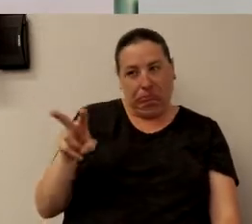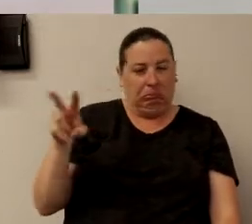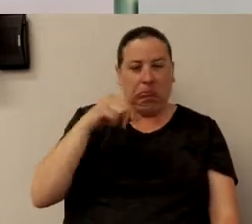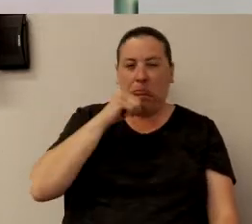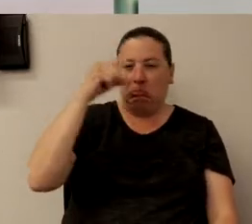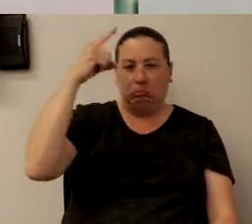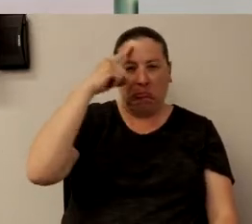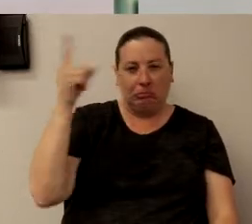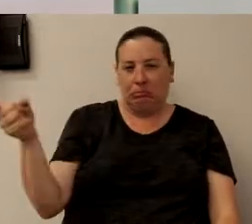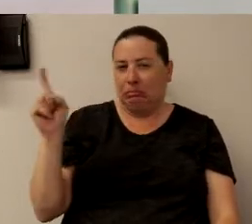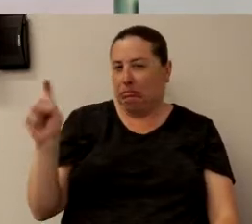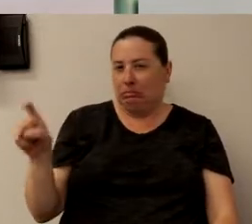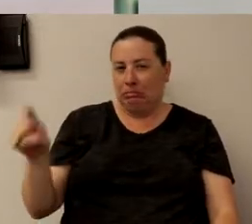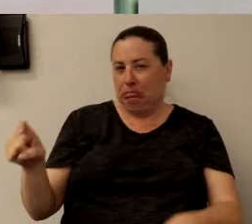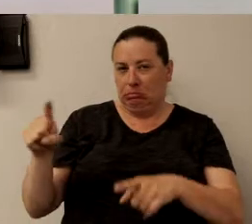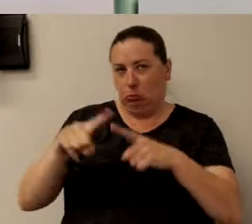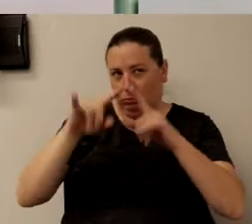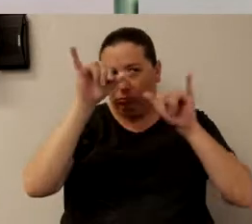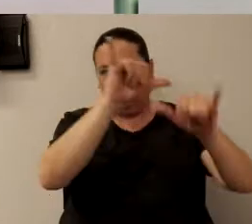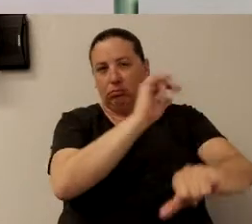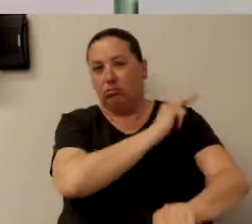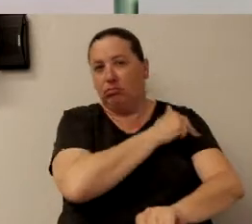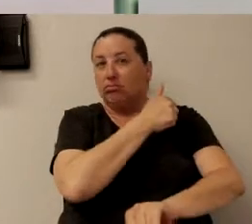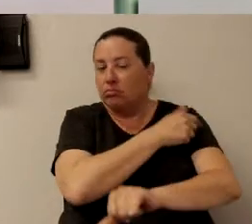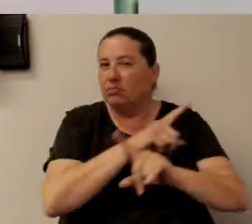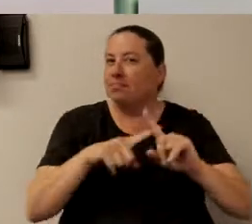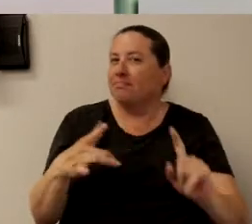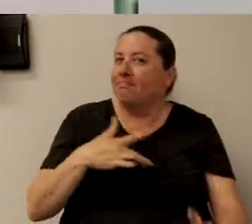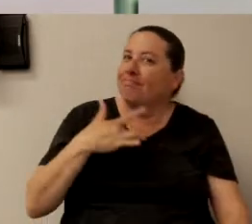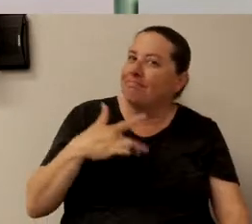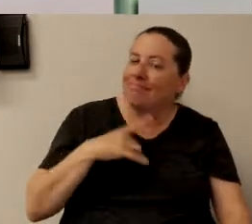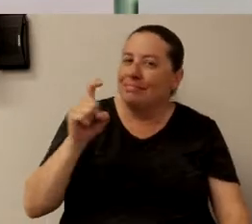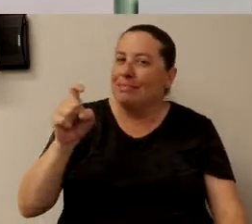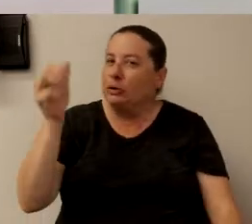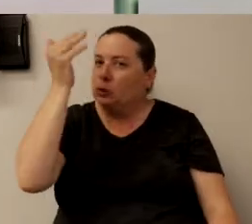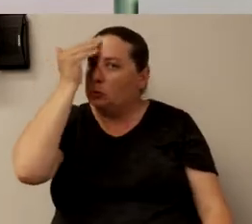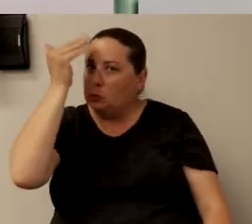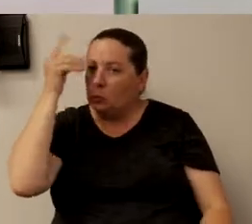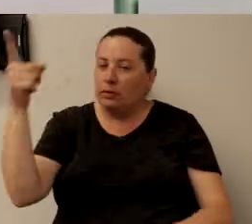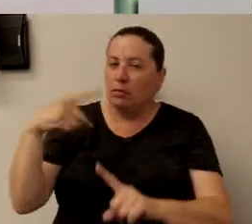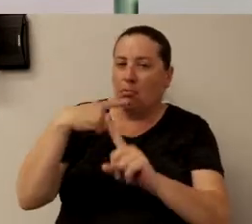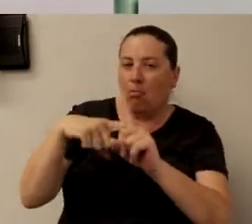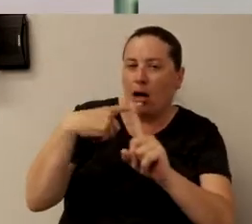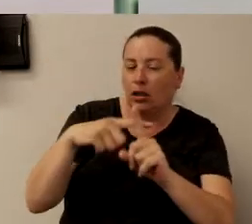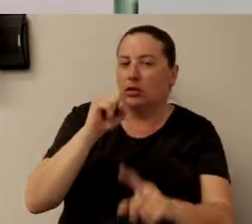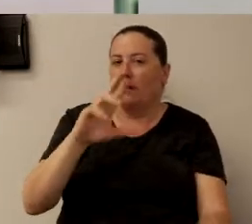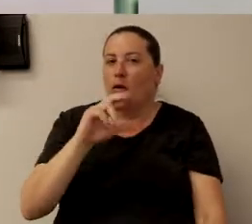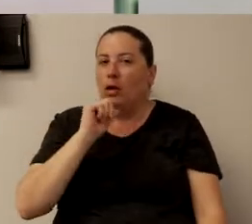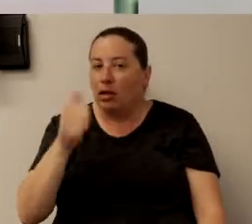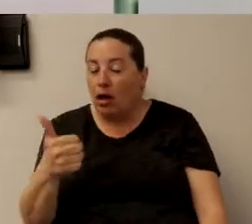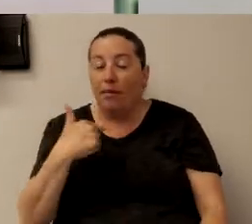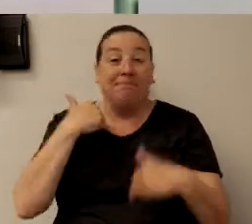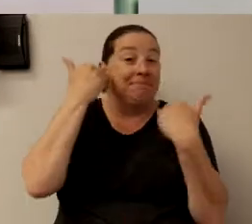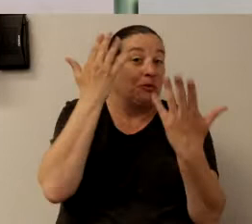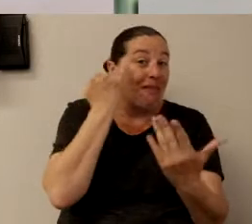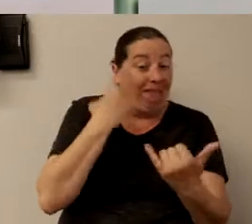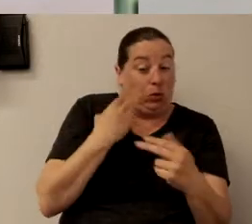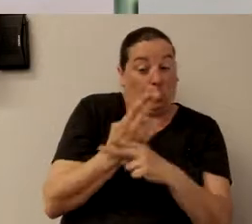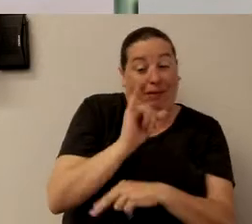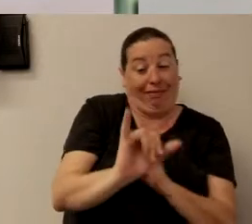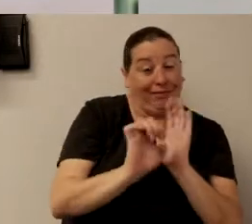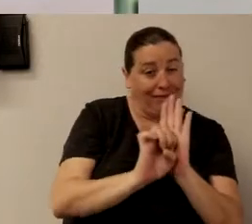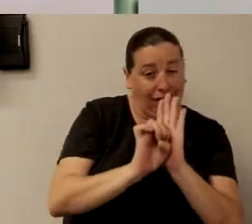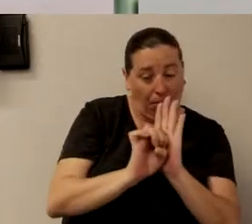but it's important that we know whether they're positive or not. And I don't know if I used this example last week, but you have a